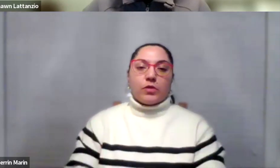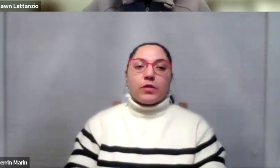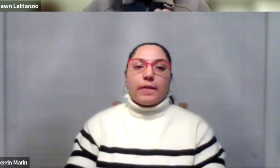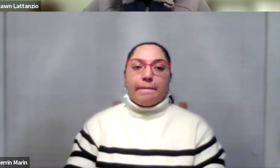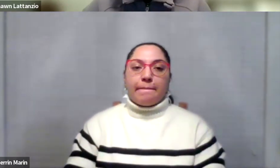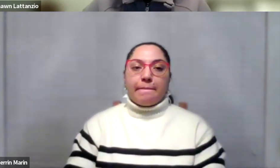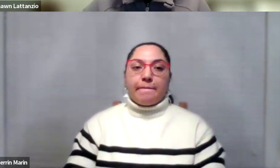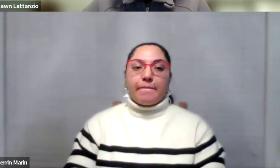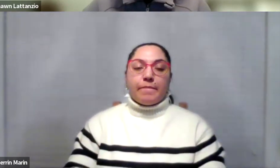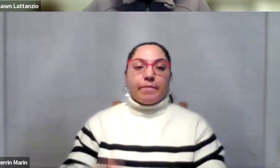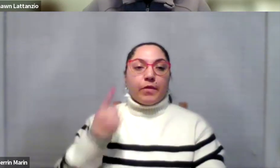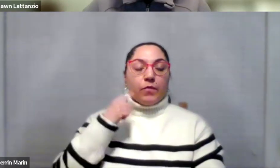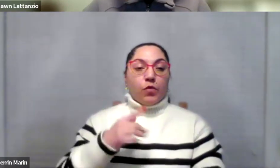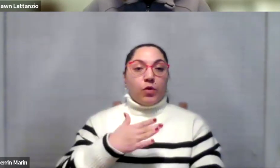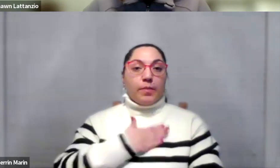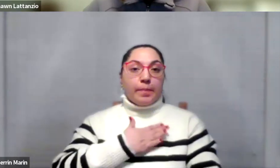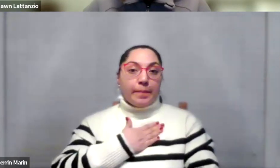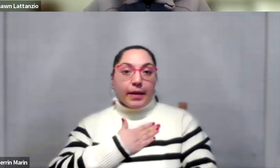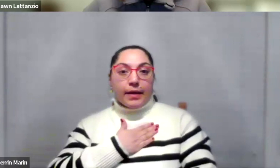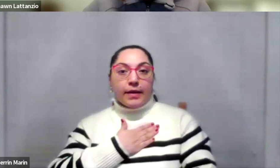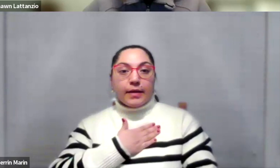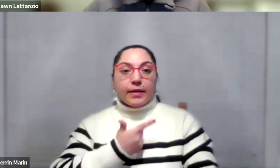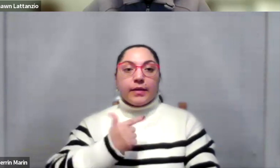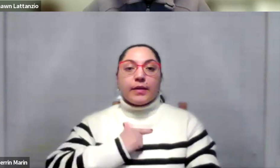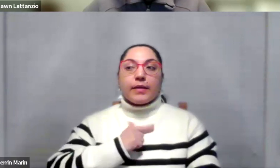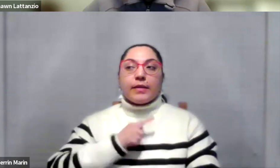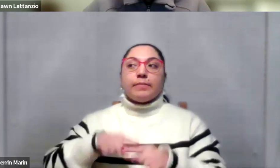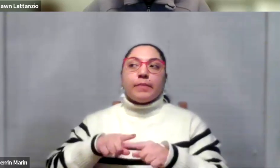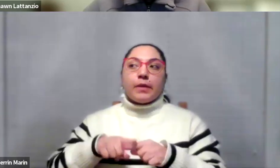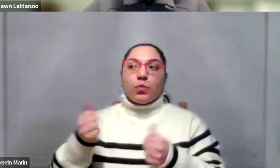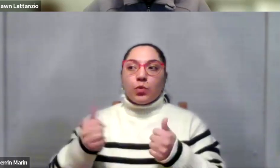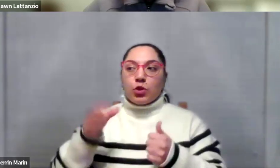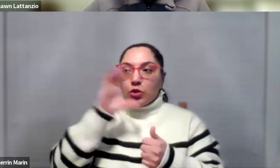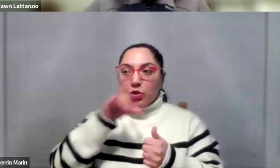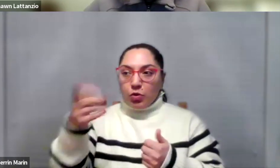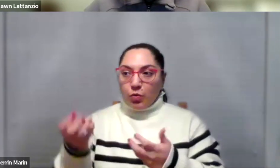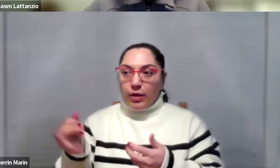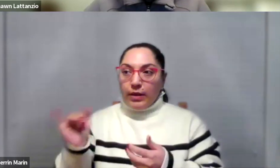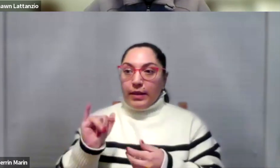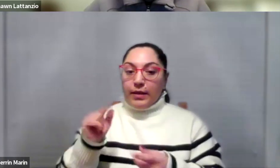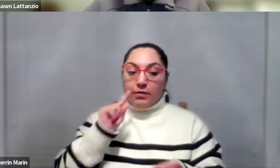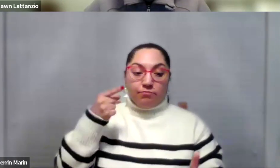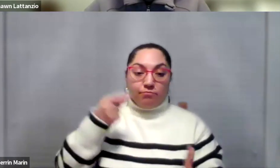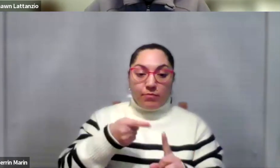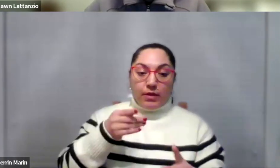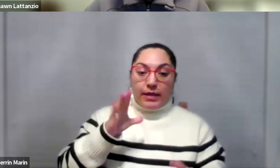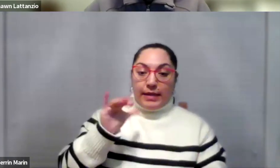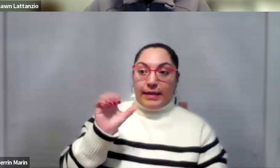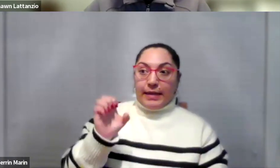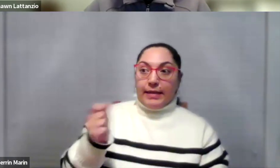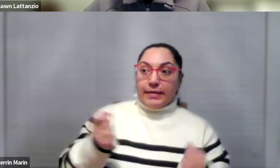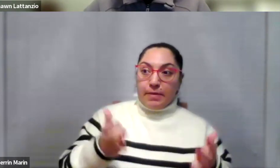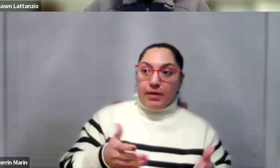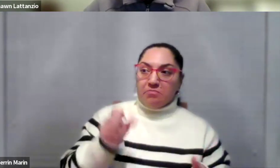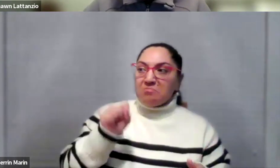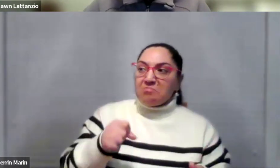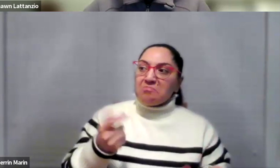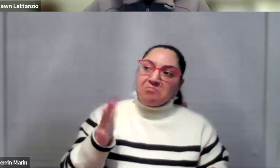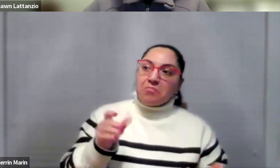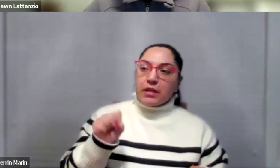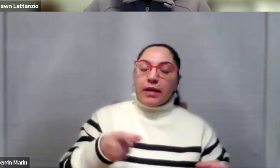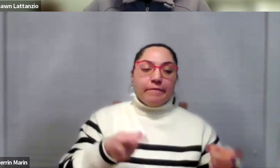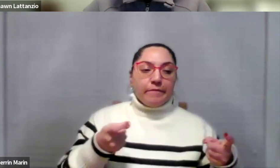For my side, it really depends upon what services you're looking for. For targeted case management, we can sometimes get that fairly